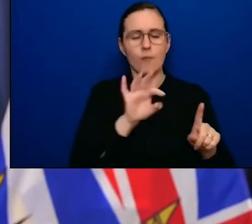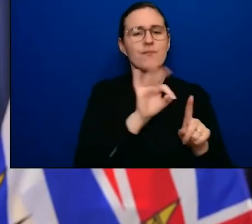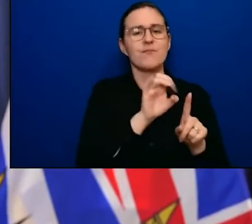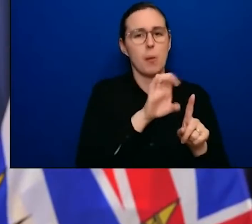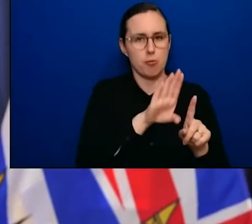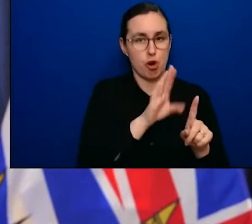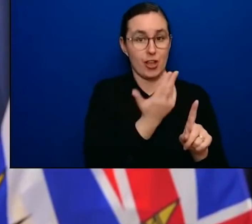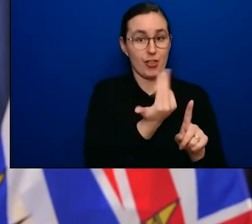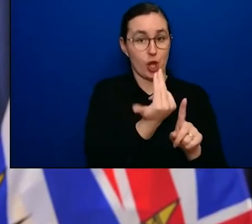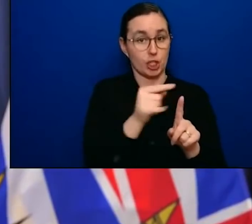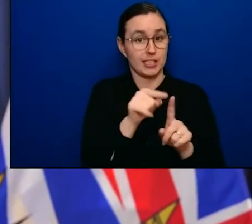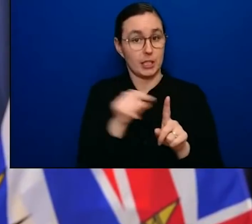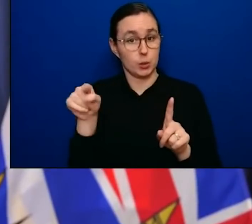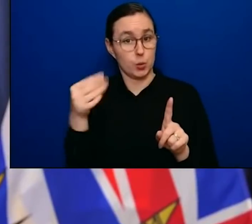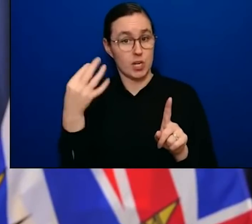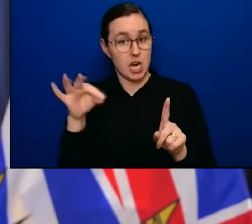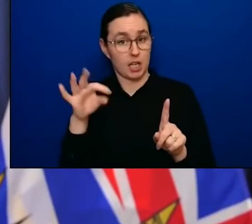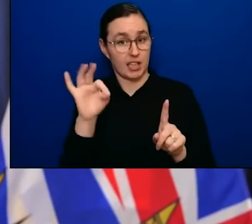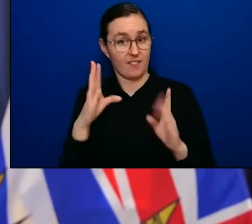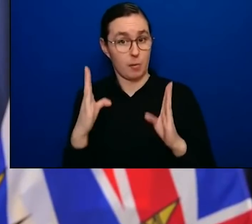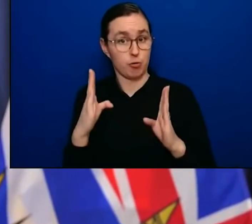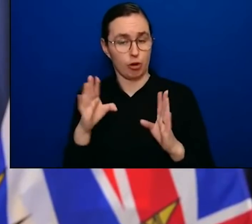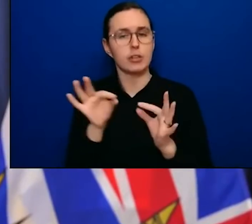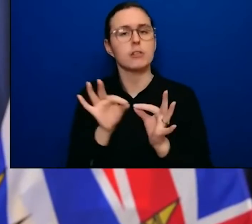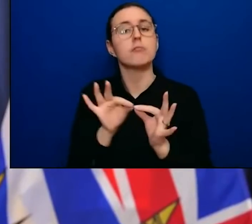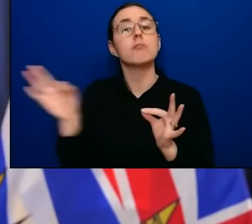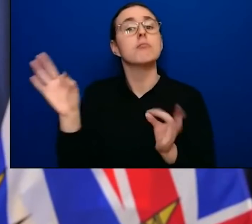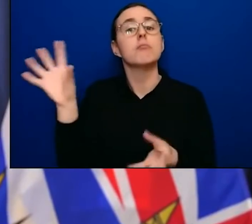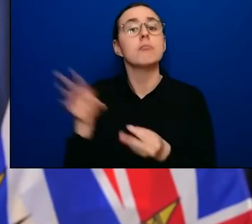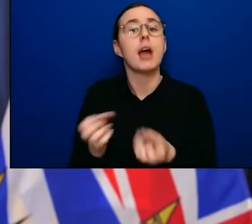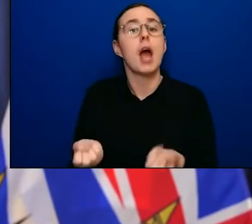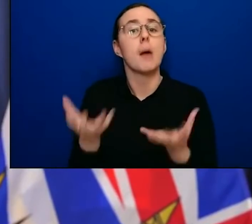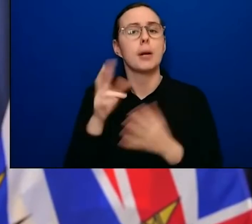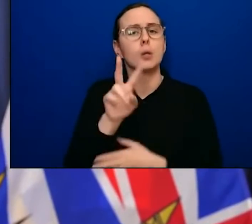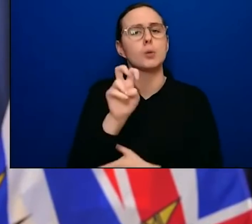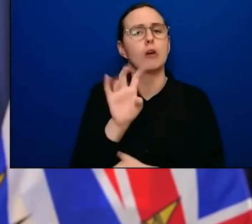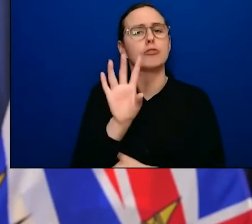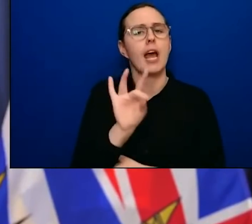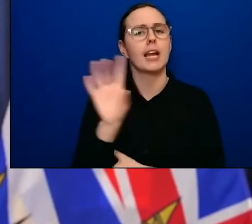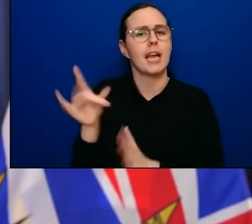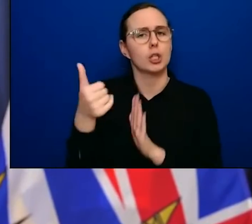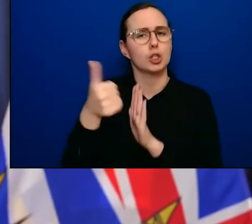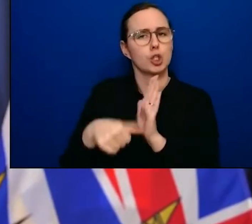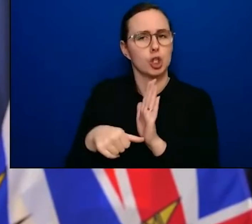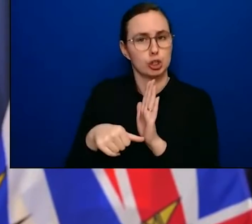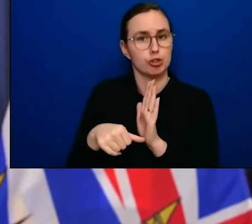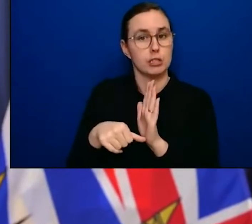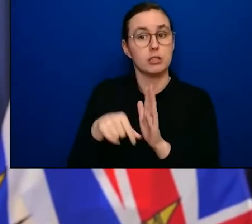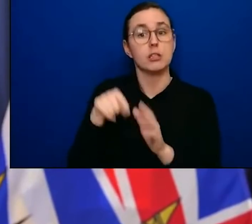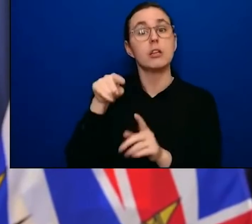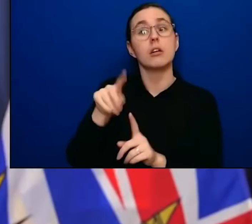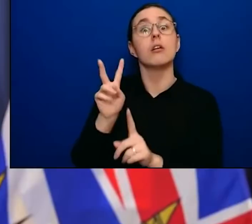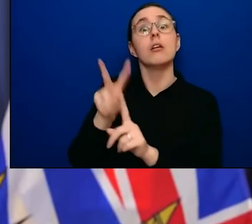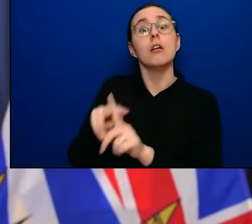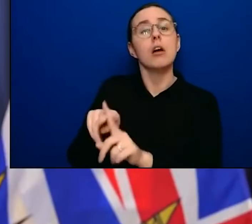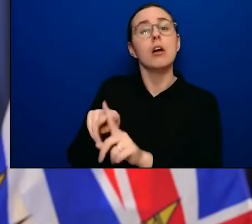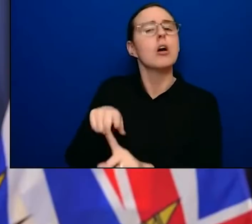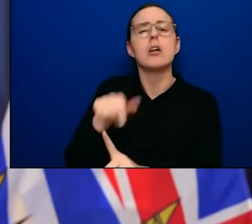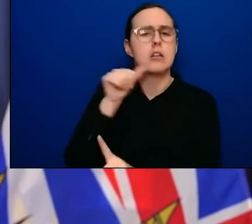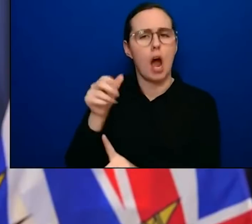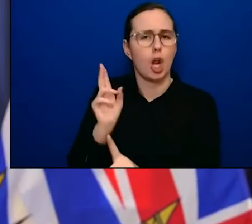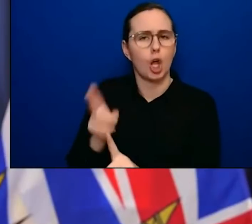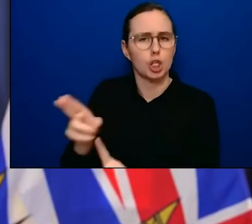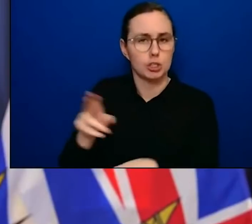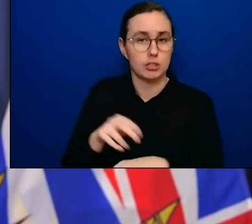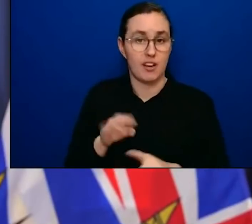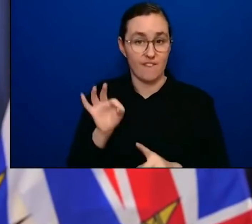19th, health authorities postponed 288 non-urgent scheduled surgeries. That's 6 in Fraser Health, 4